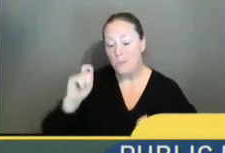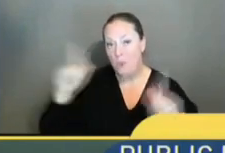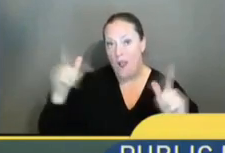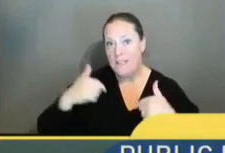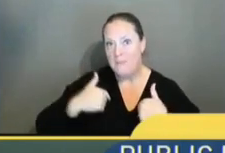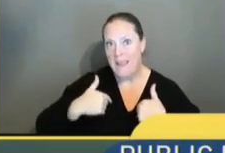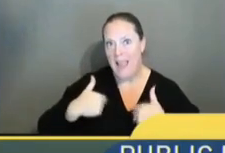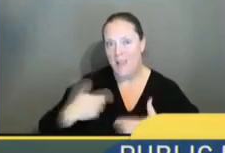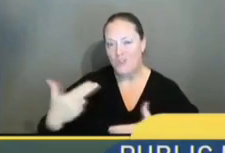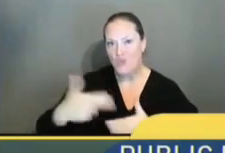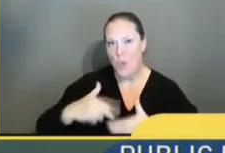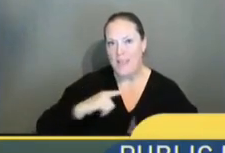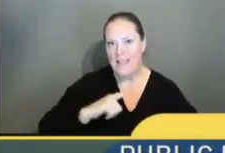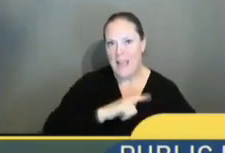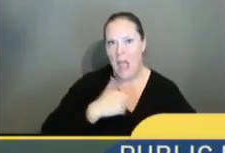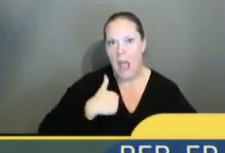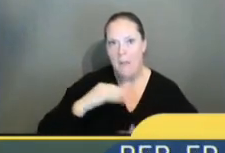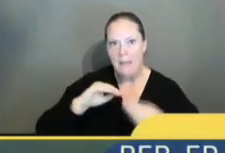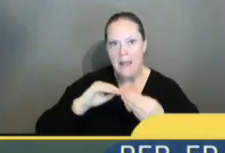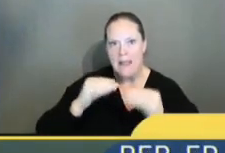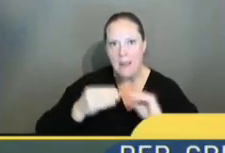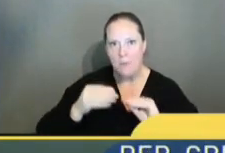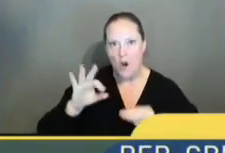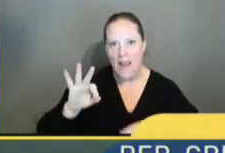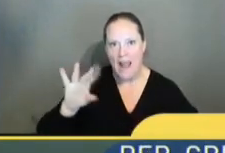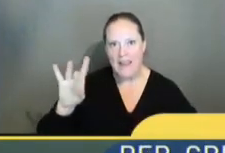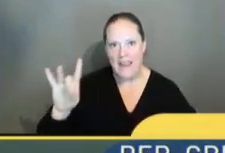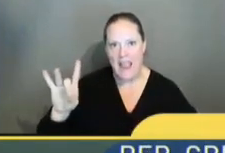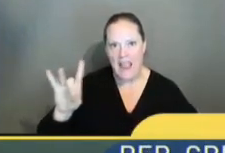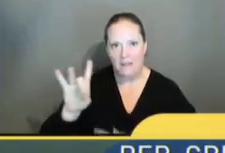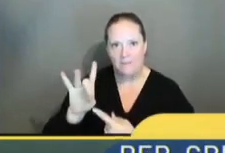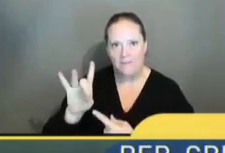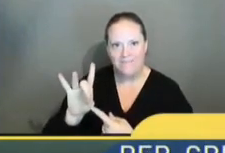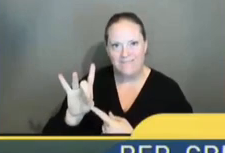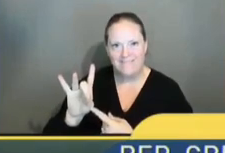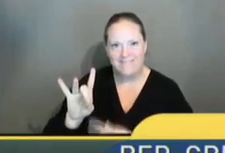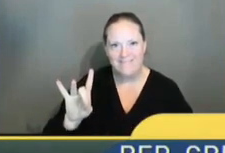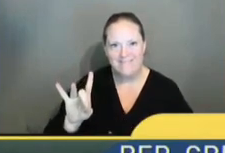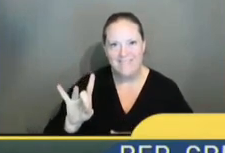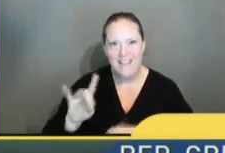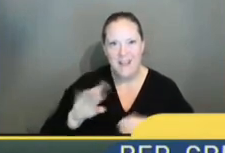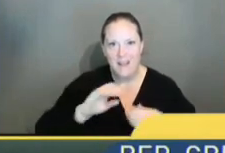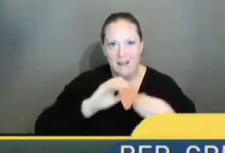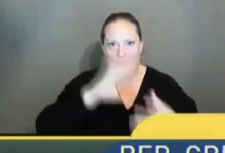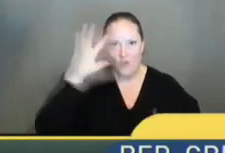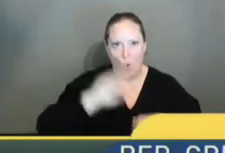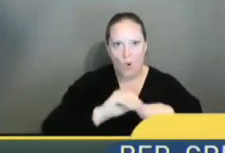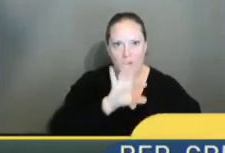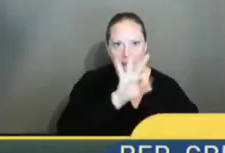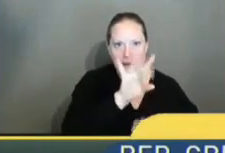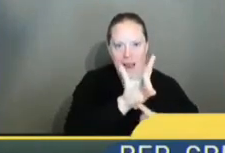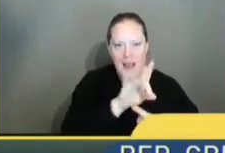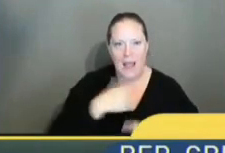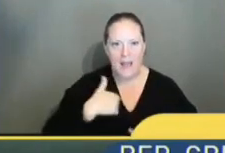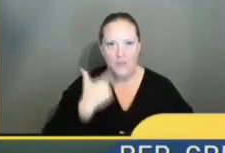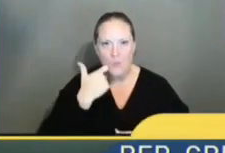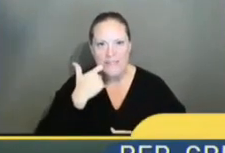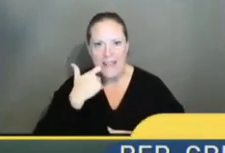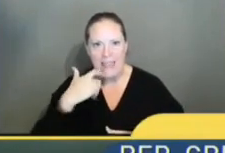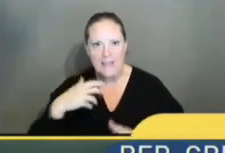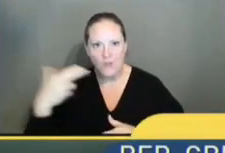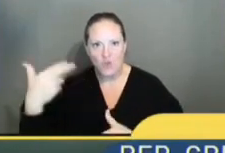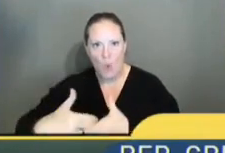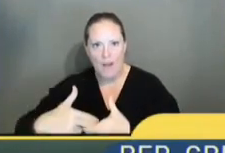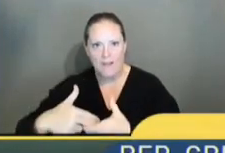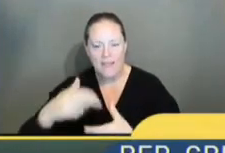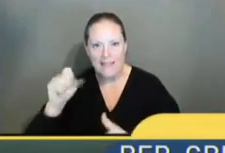number 98 of 98 here, just joined in September in my, I think, fourth or fifth week here. One of my surprises digging into ferries,